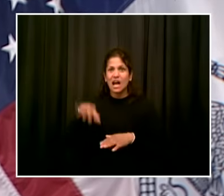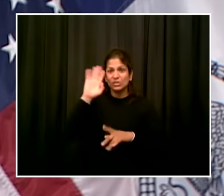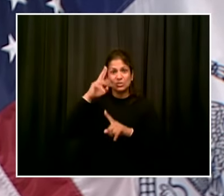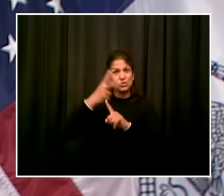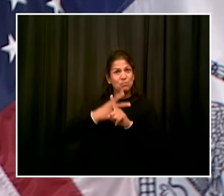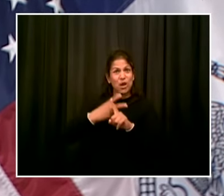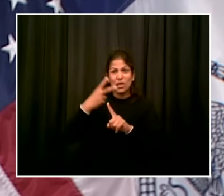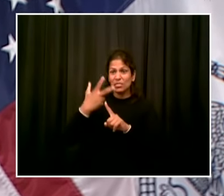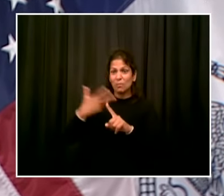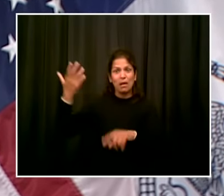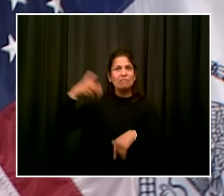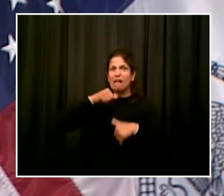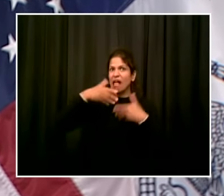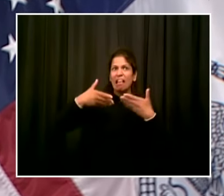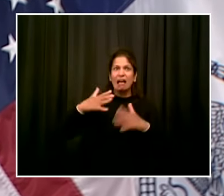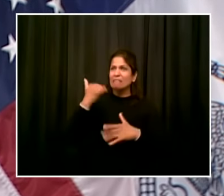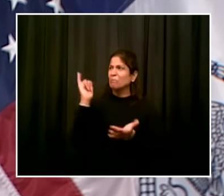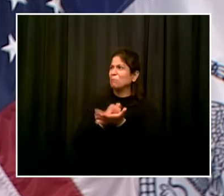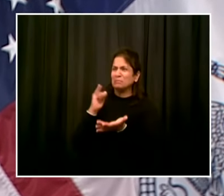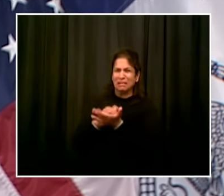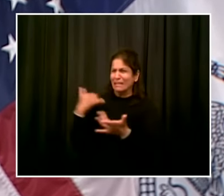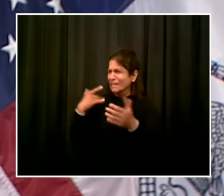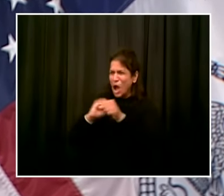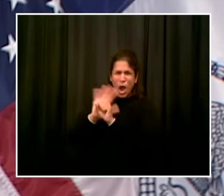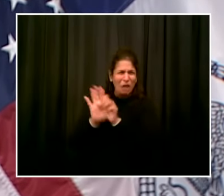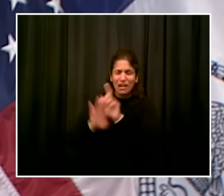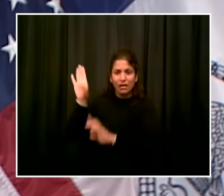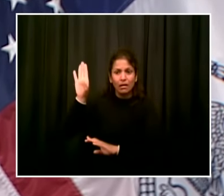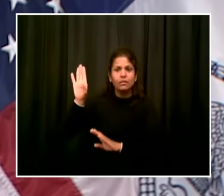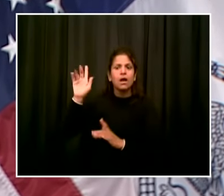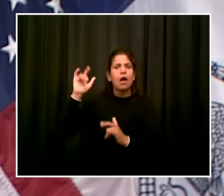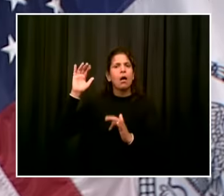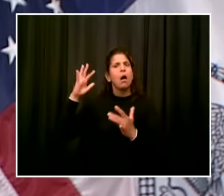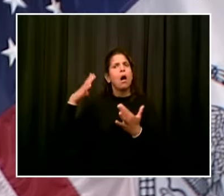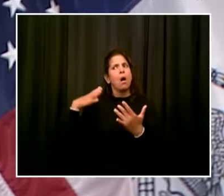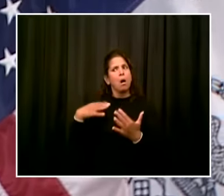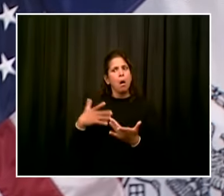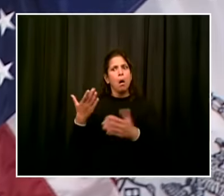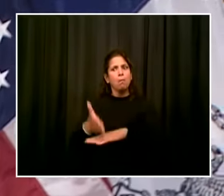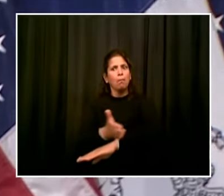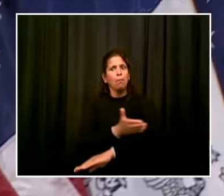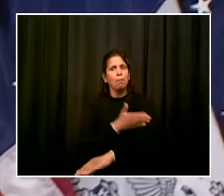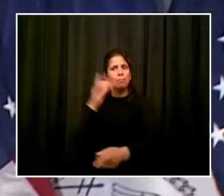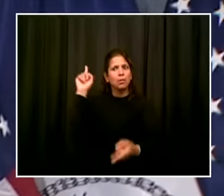keep going so we can beat back this disease once and for all. Thank you, everyone.